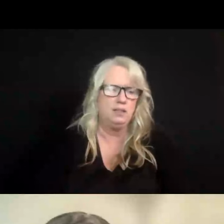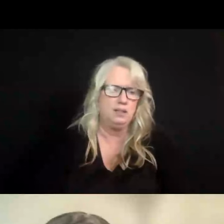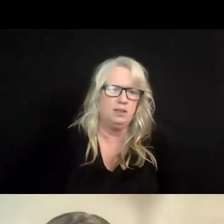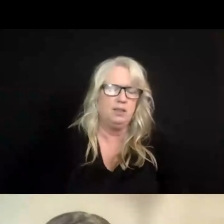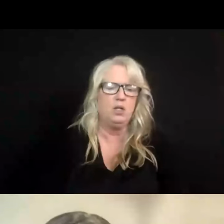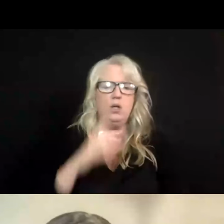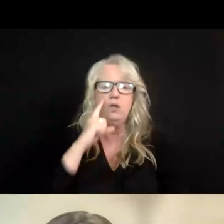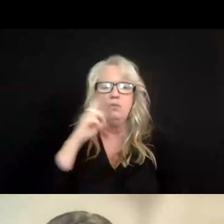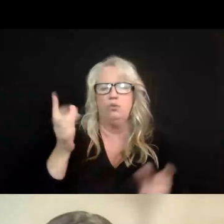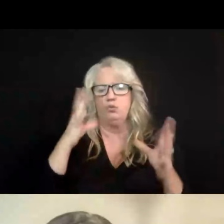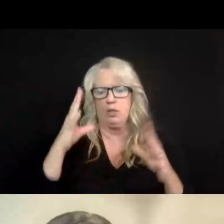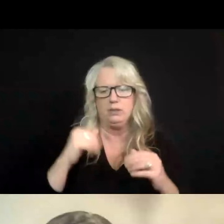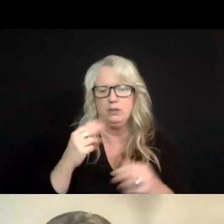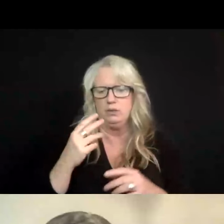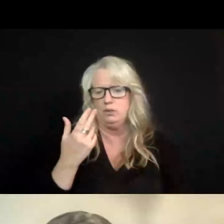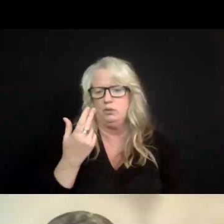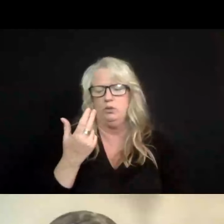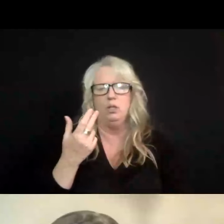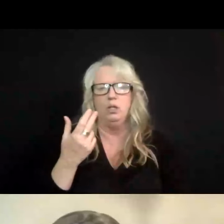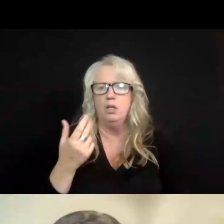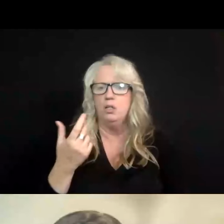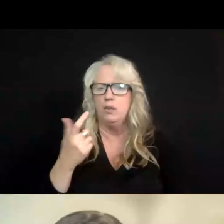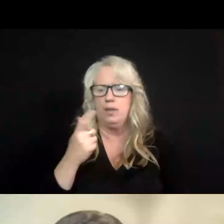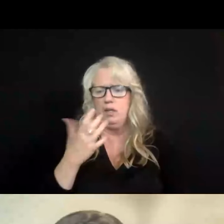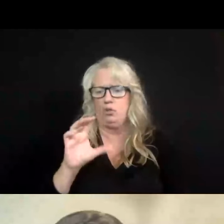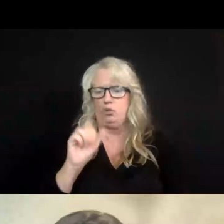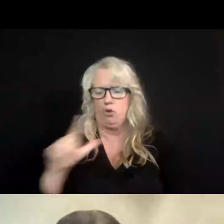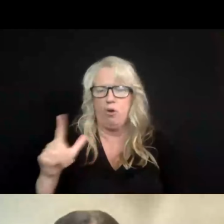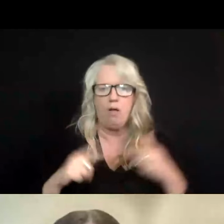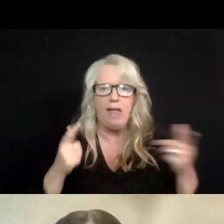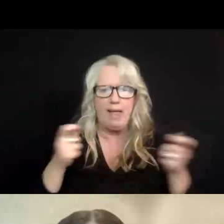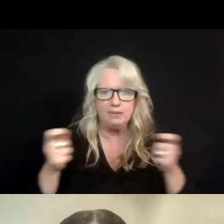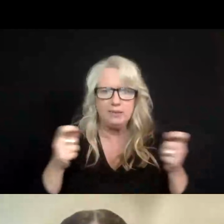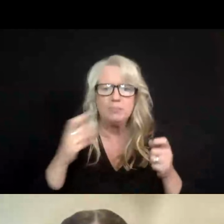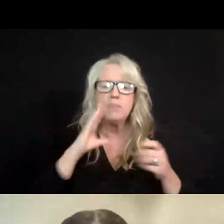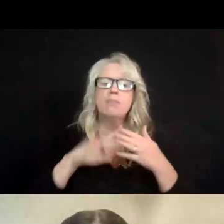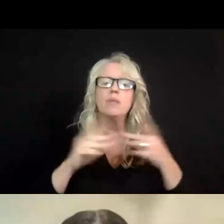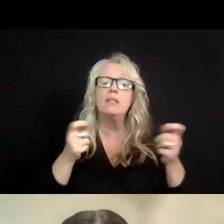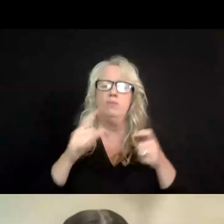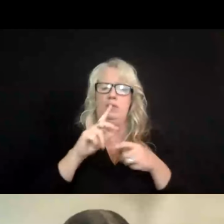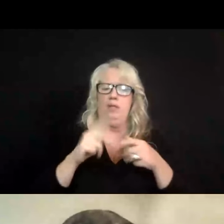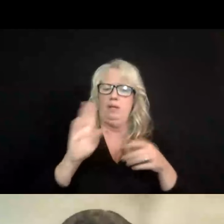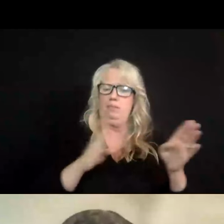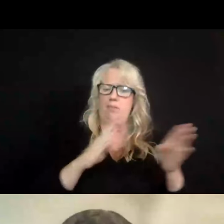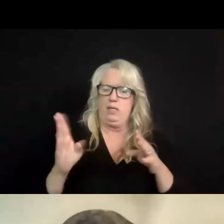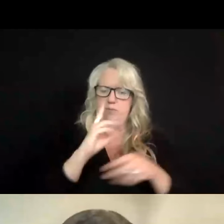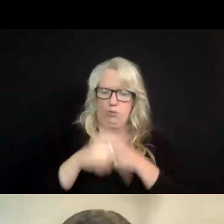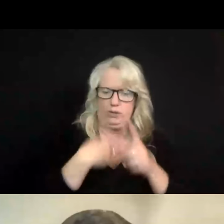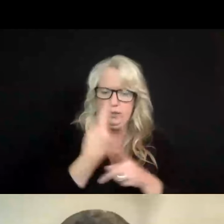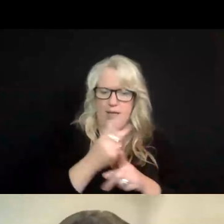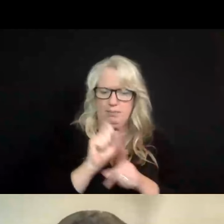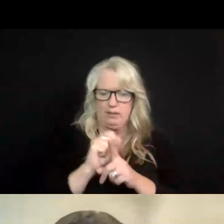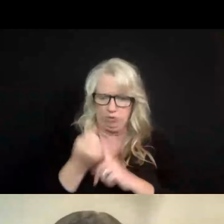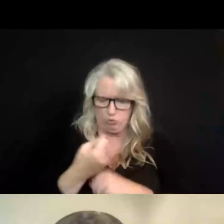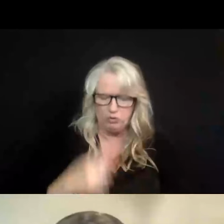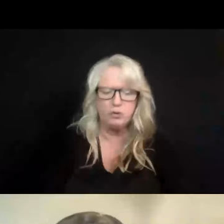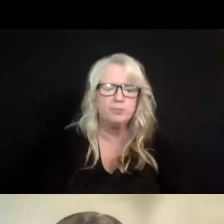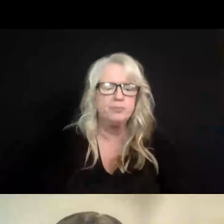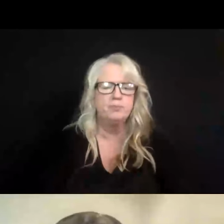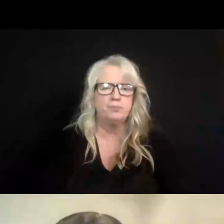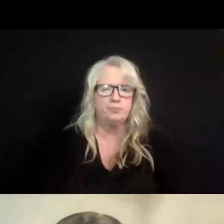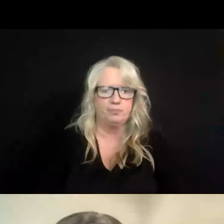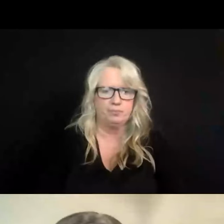crisis call handling. In other words, they've got to be able to identify that they are dealing with a behavioral health type situation, number one. Number two, they've